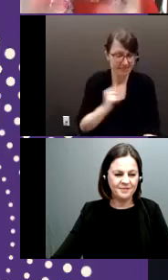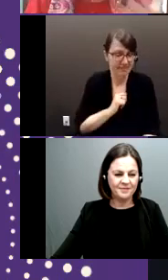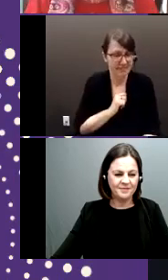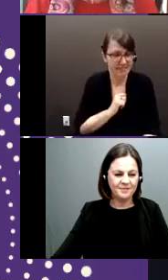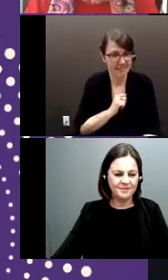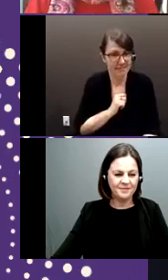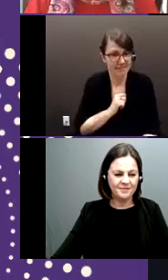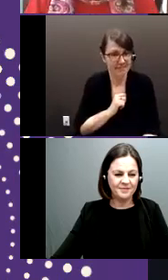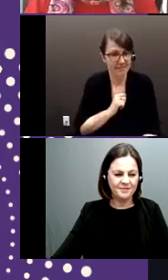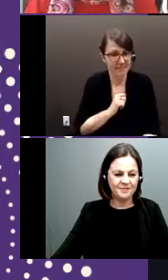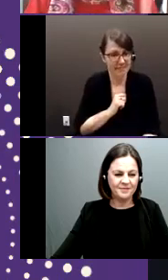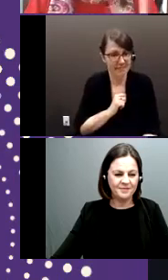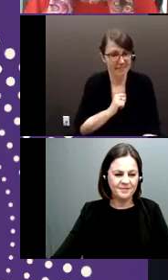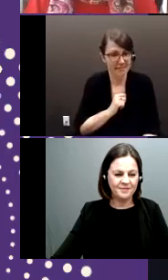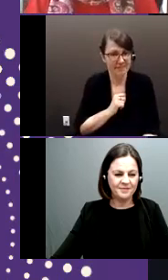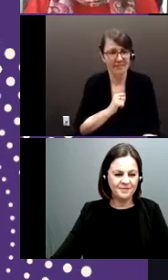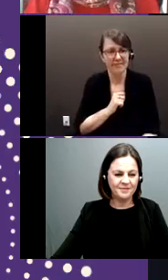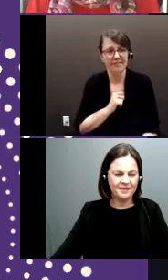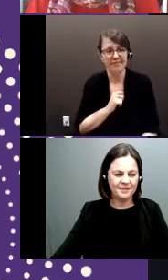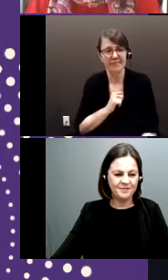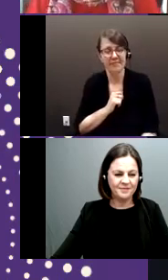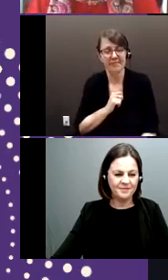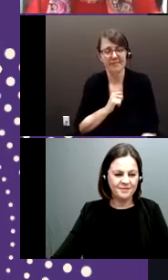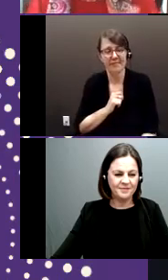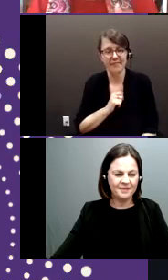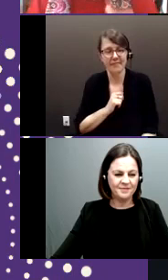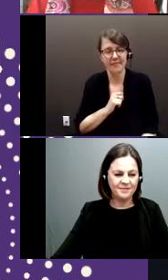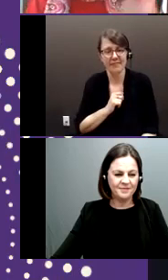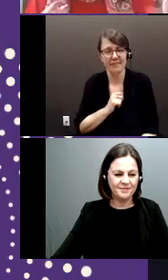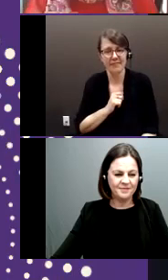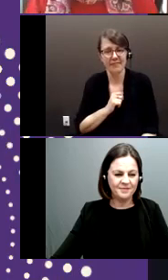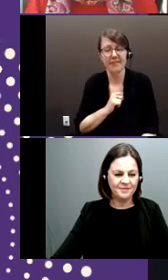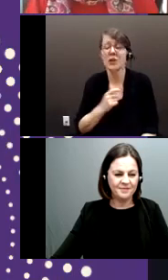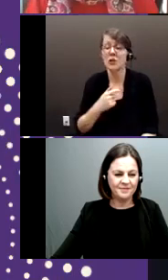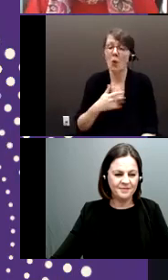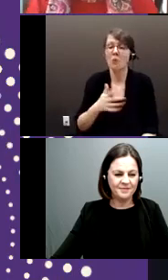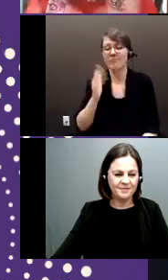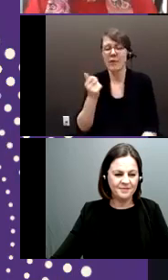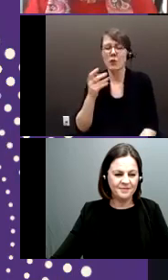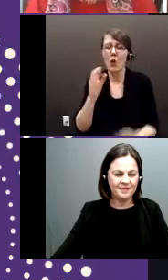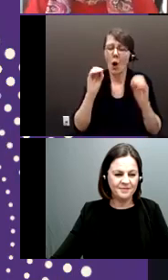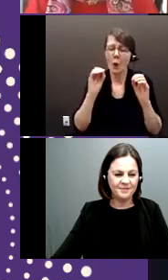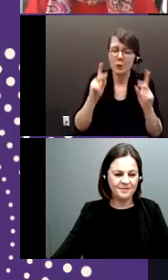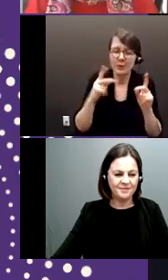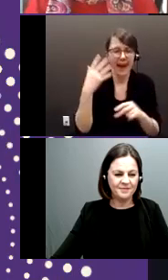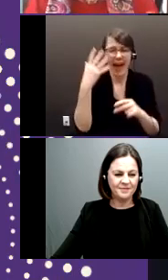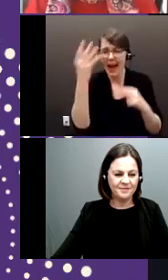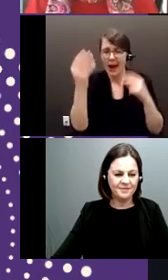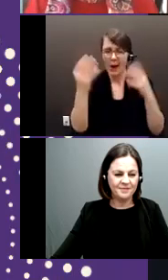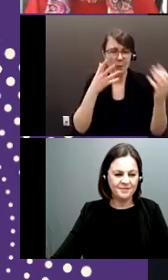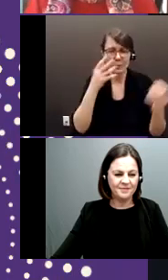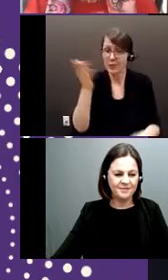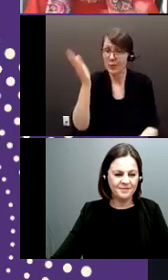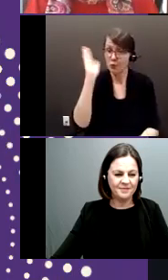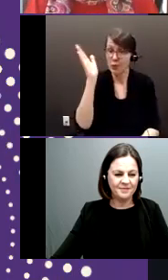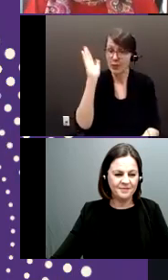is one of the things that I did in those few opportunities that I had to go out and do some of these presentations with